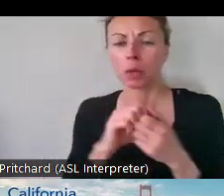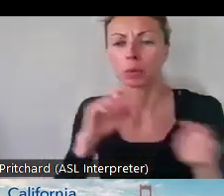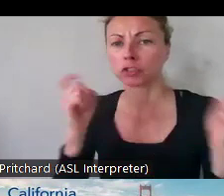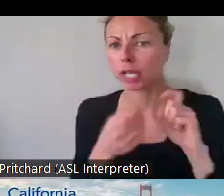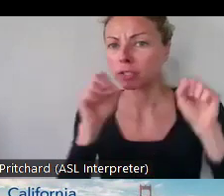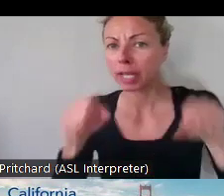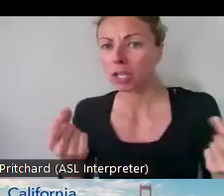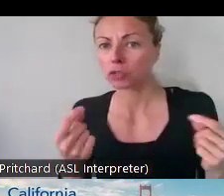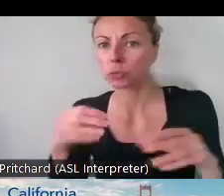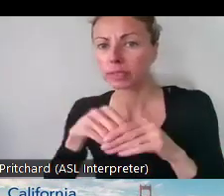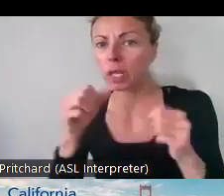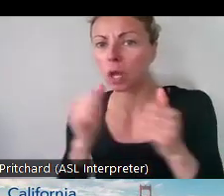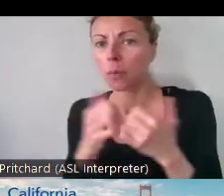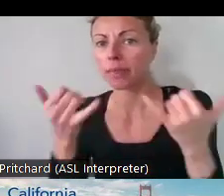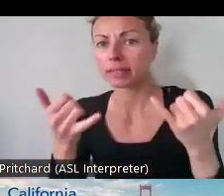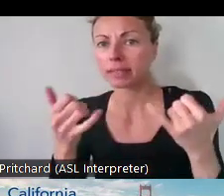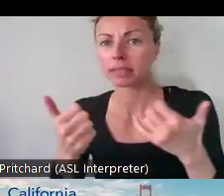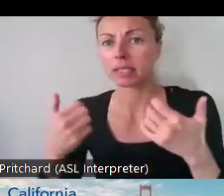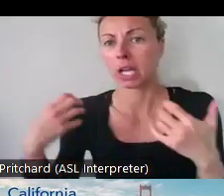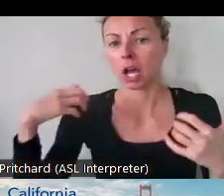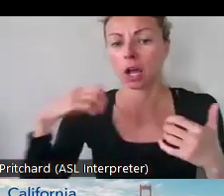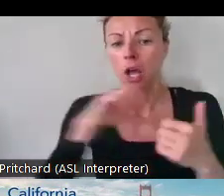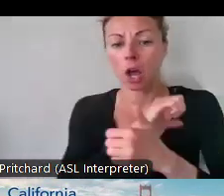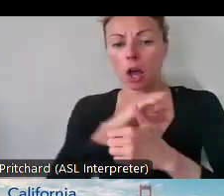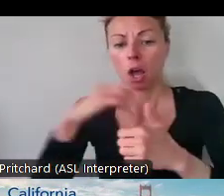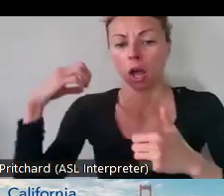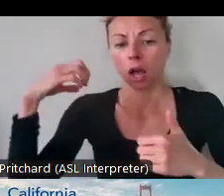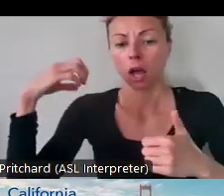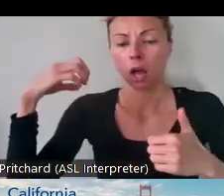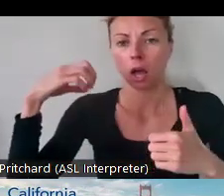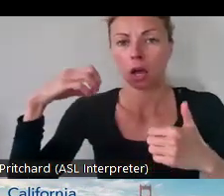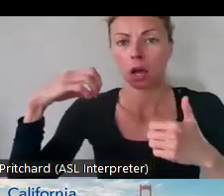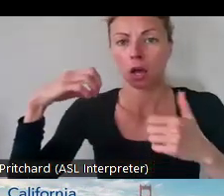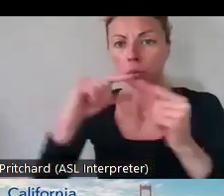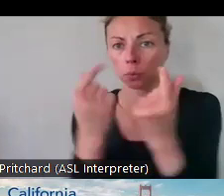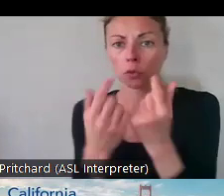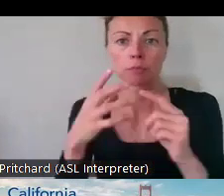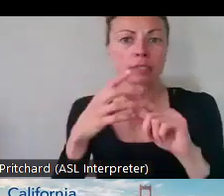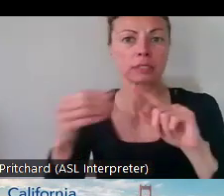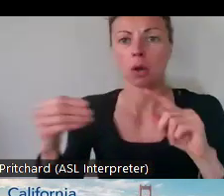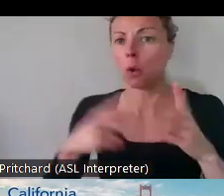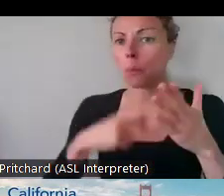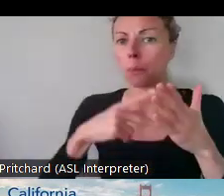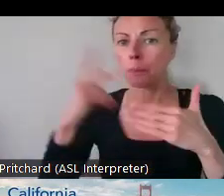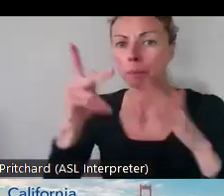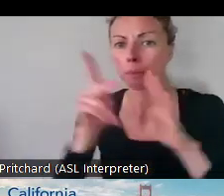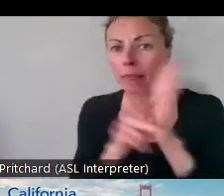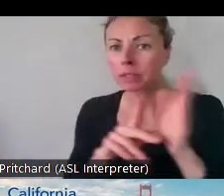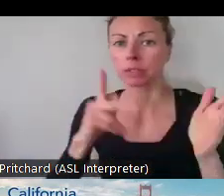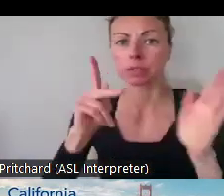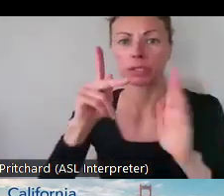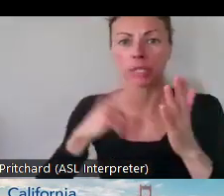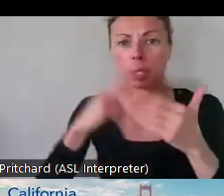done internally with existing authorities, and what we'll need to do through convenings, policy or program memos, rulemaking